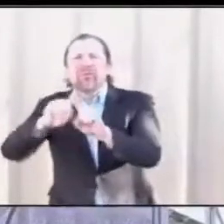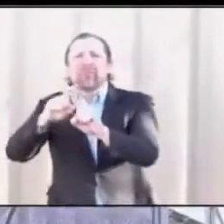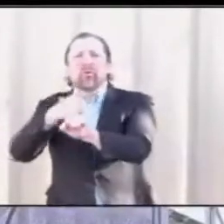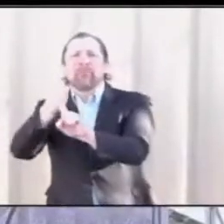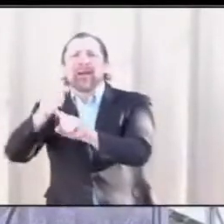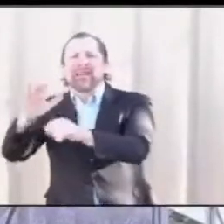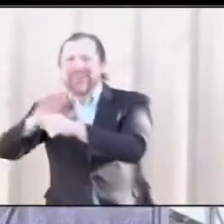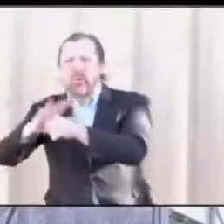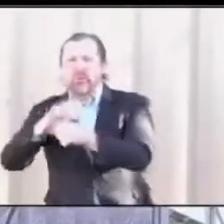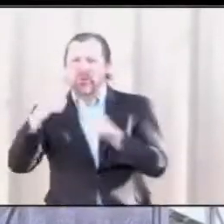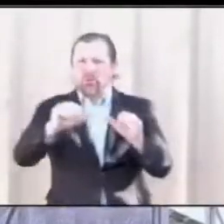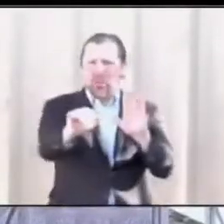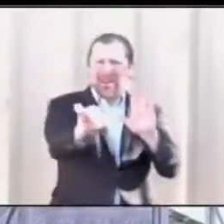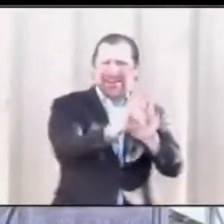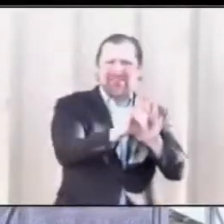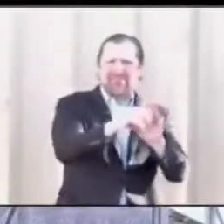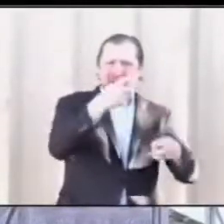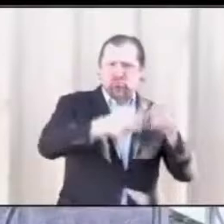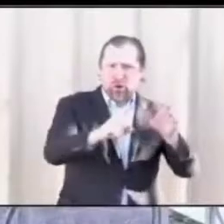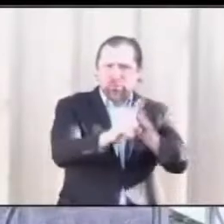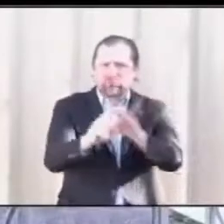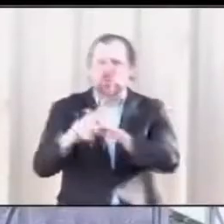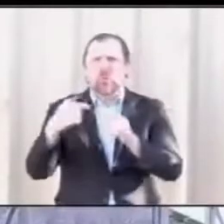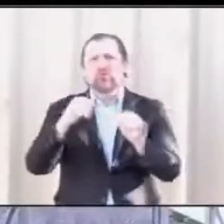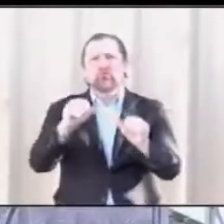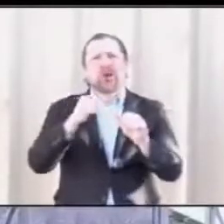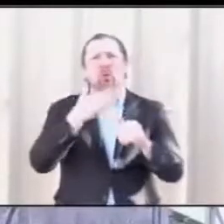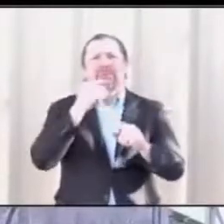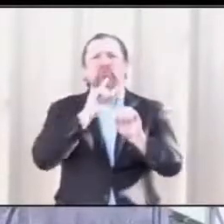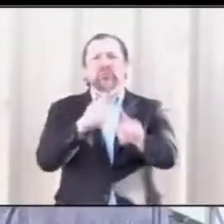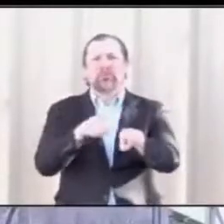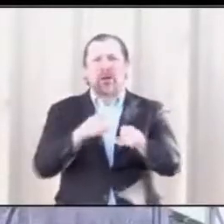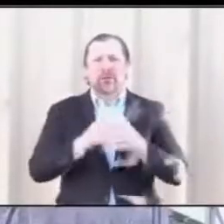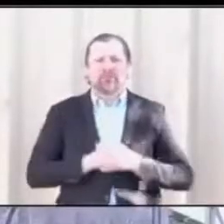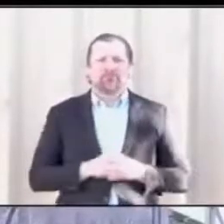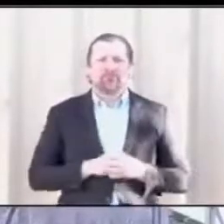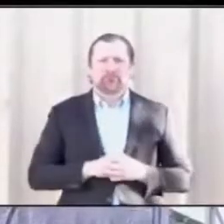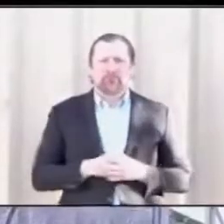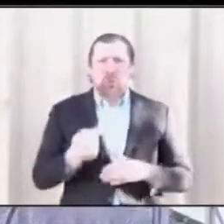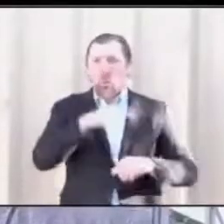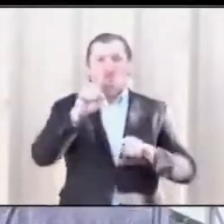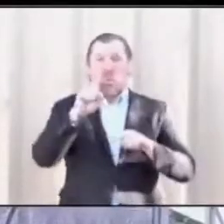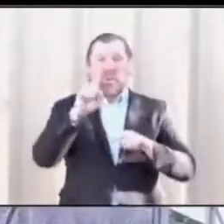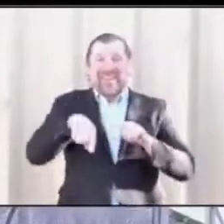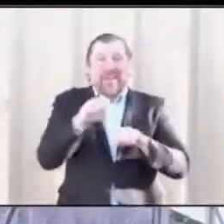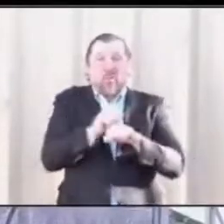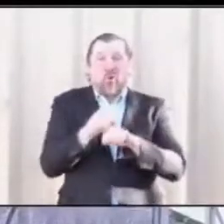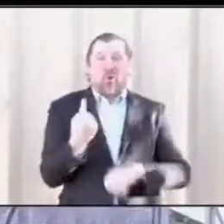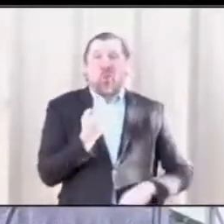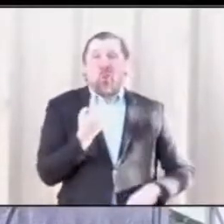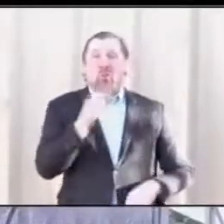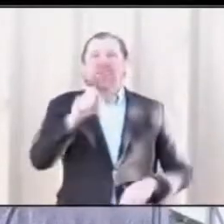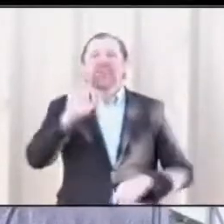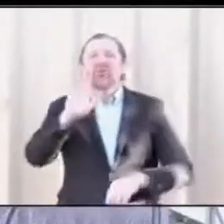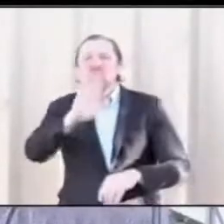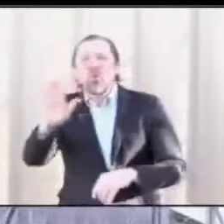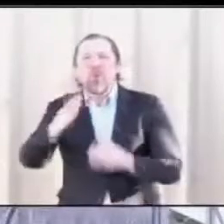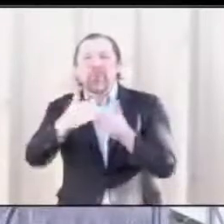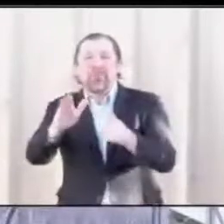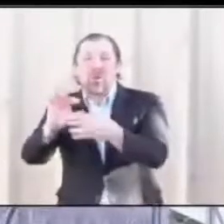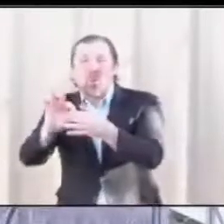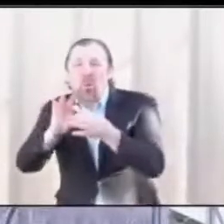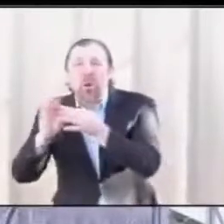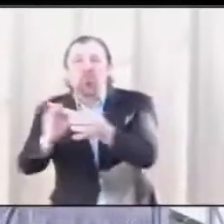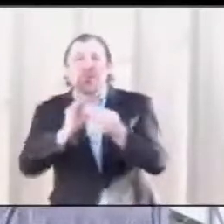and we identify and apprehend those responsible. However, we cannot do this alone. We need your help. We are asking that members of the community